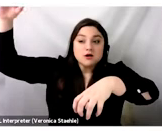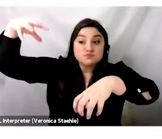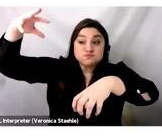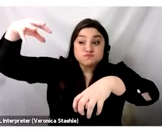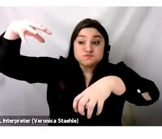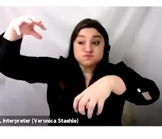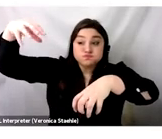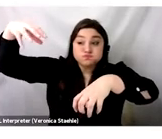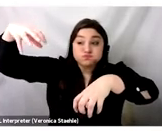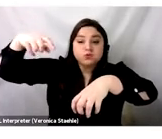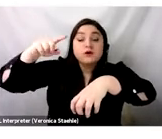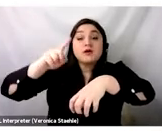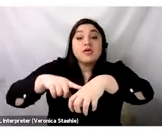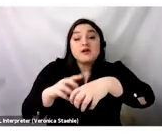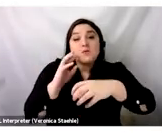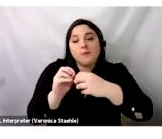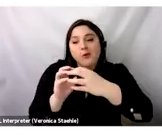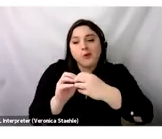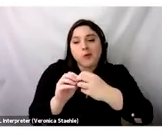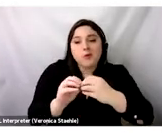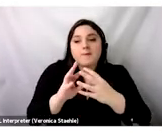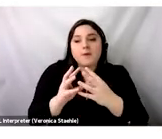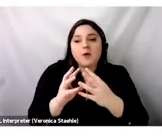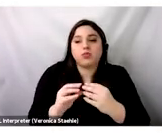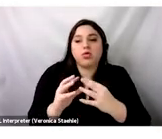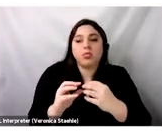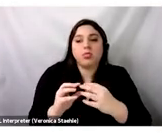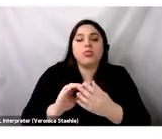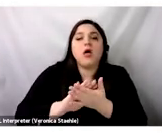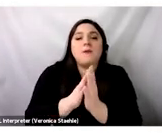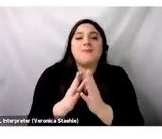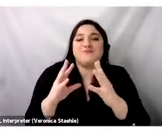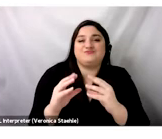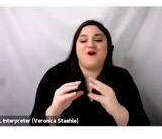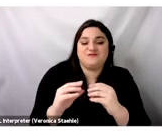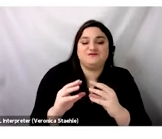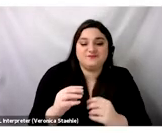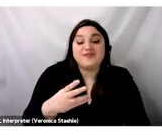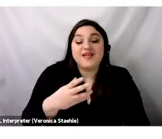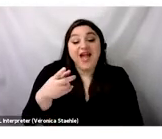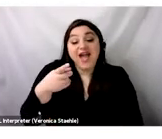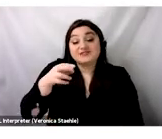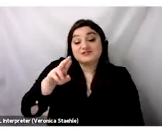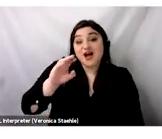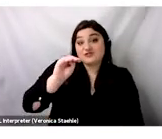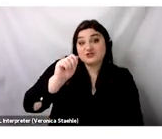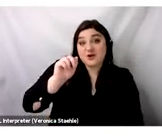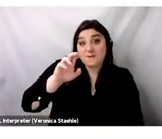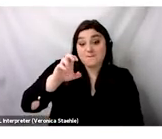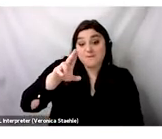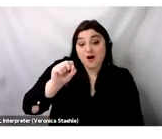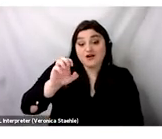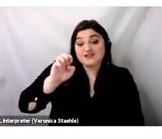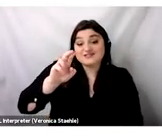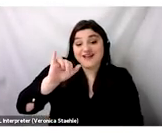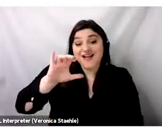has been research released, this fantastic paper by Dr. Marcus Erickson of the Five Gyres Institute, about actually critters